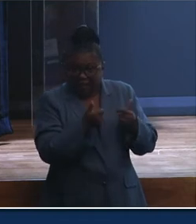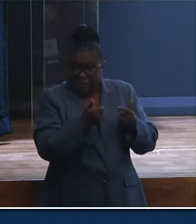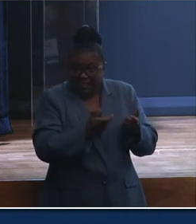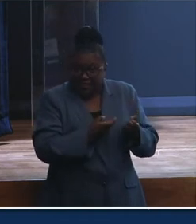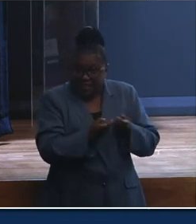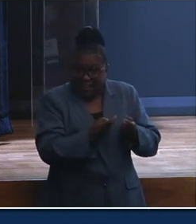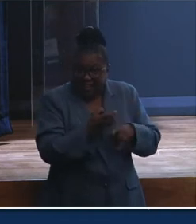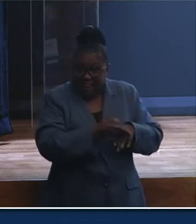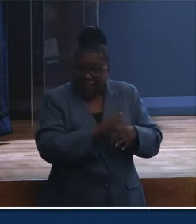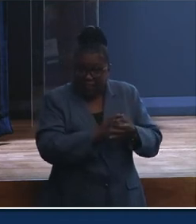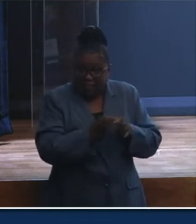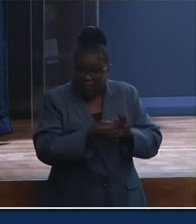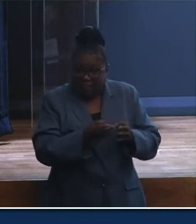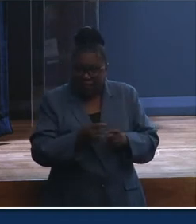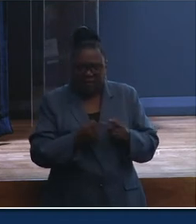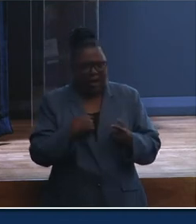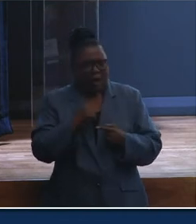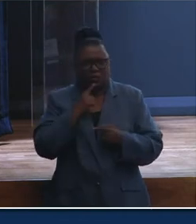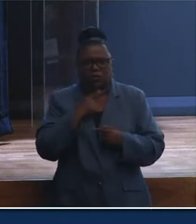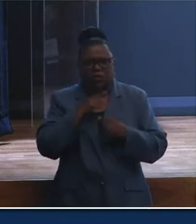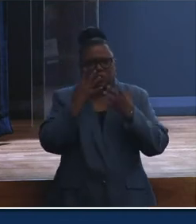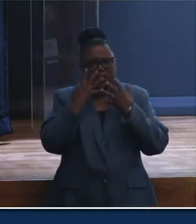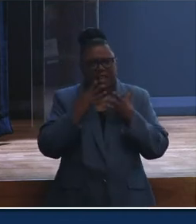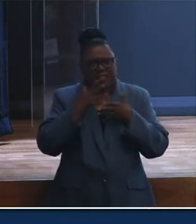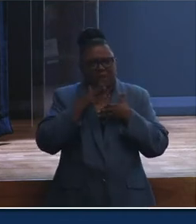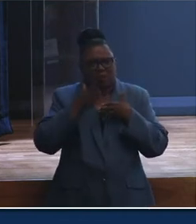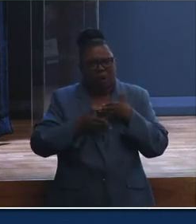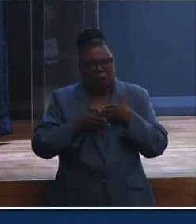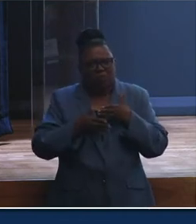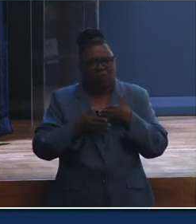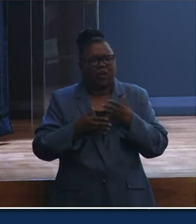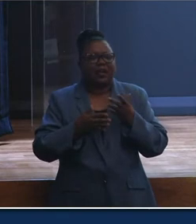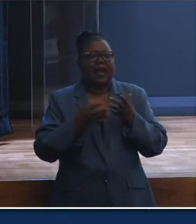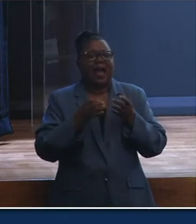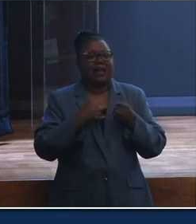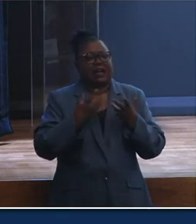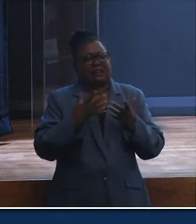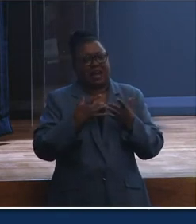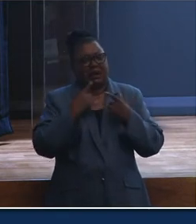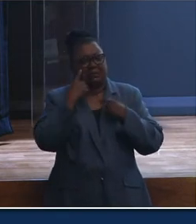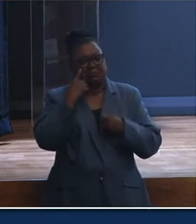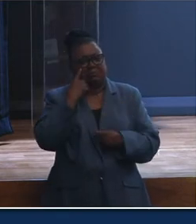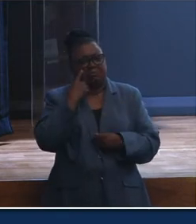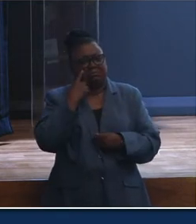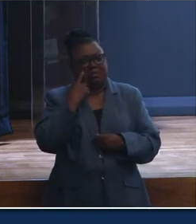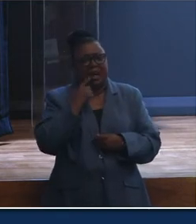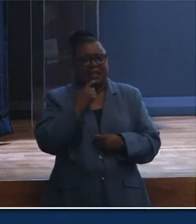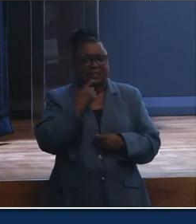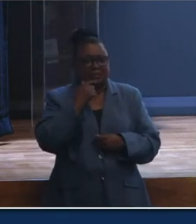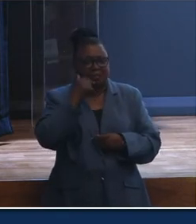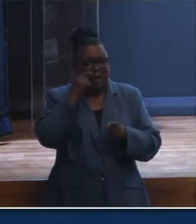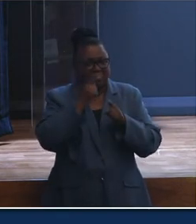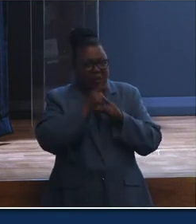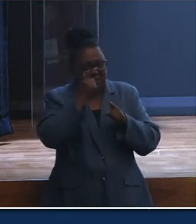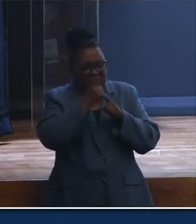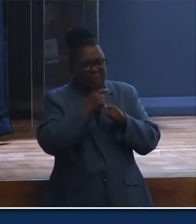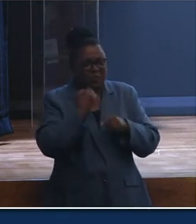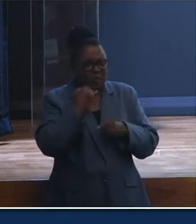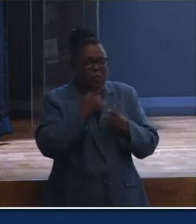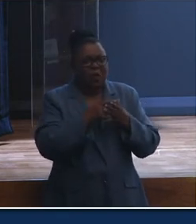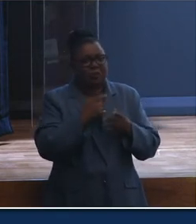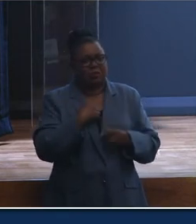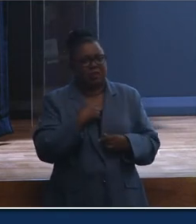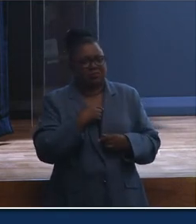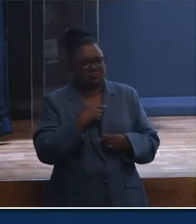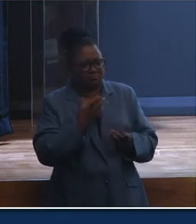skating after those Olympics ended? Because I was so sad they were over. And, you know, I'd kind of have a tear in my eye, and my siblings, Barb, you know them well, was